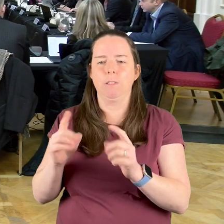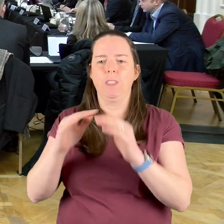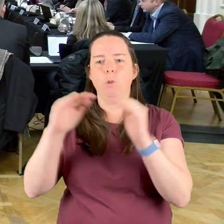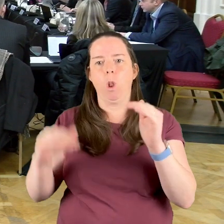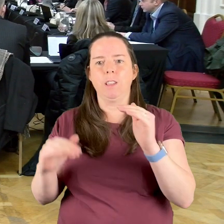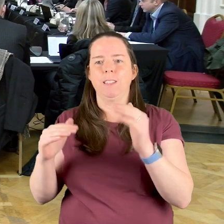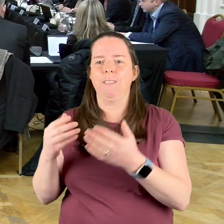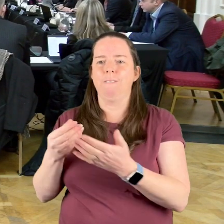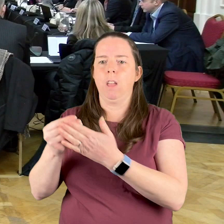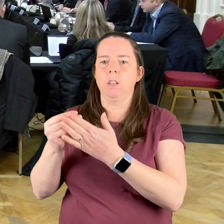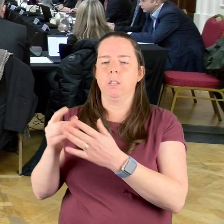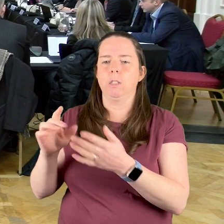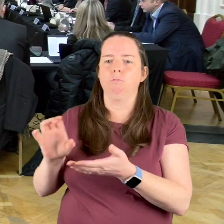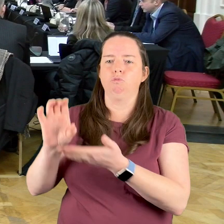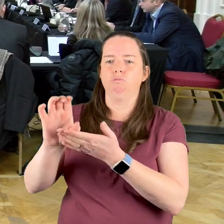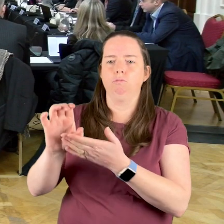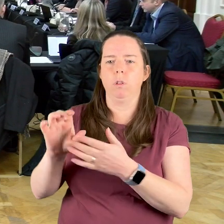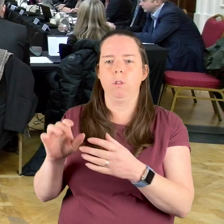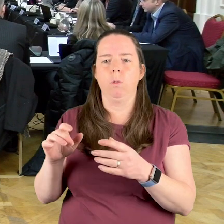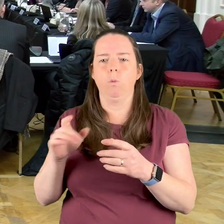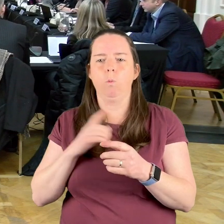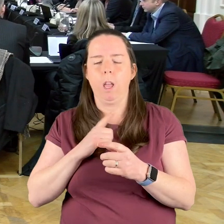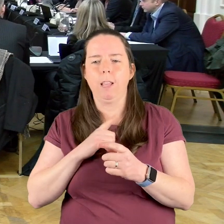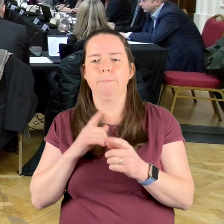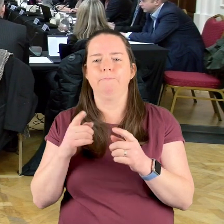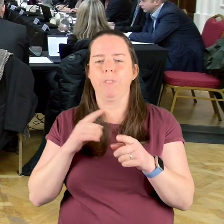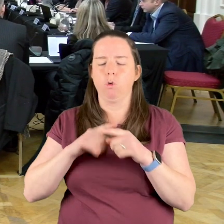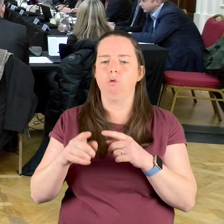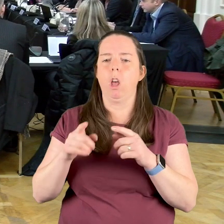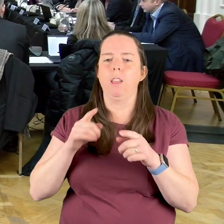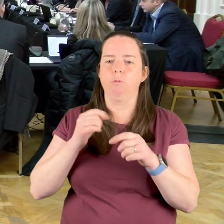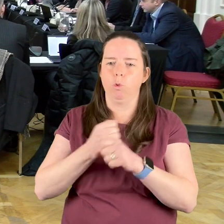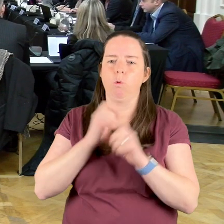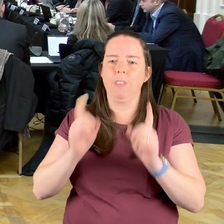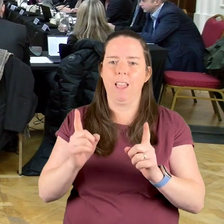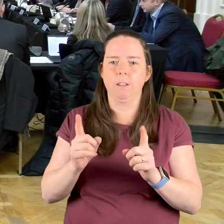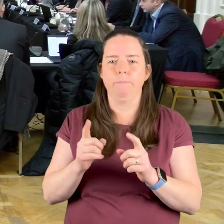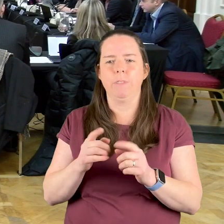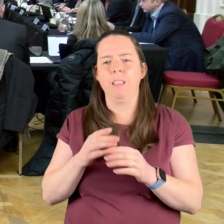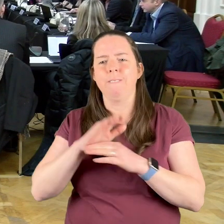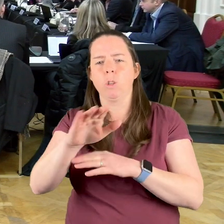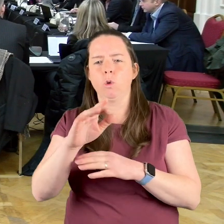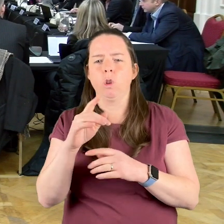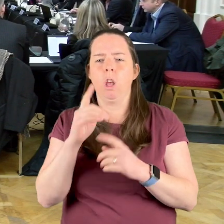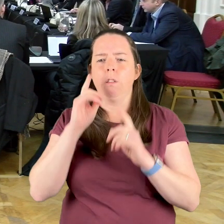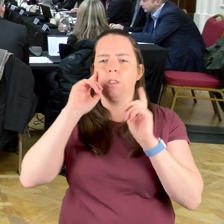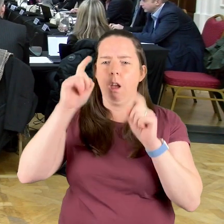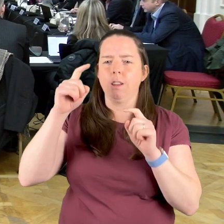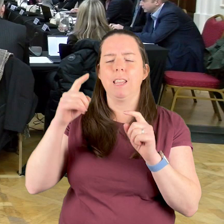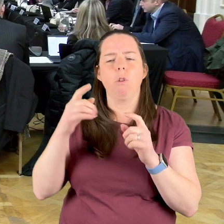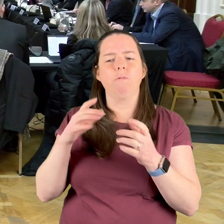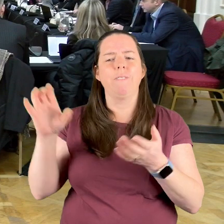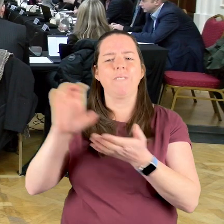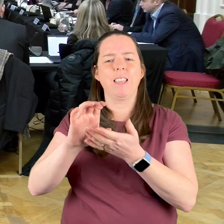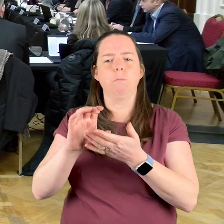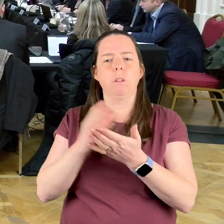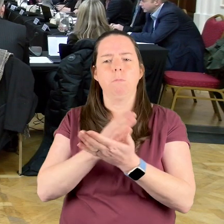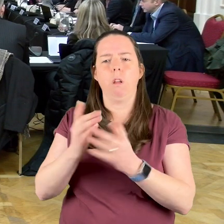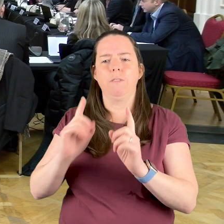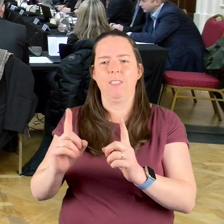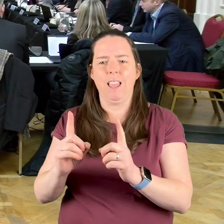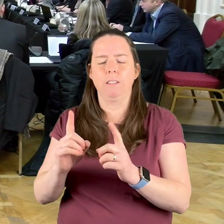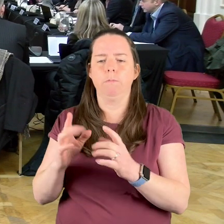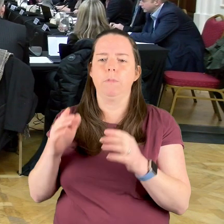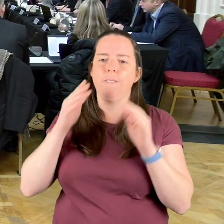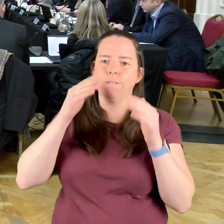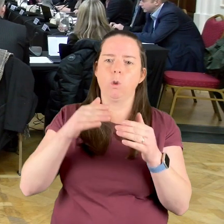that we did was to begin to try and do that. And certainly in the future, the idea about the investment part of that is it would be focused on the delivery of those